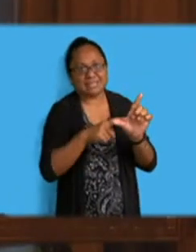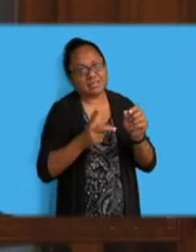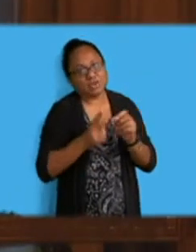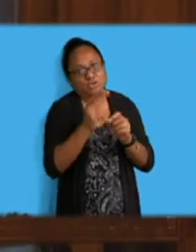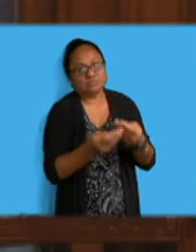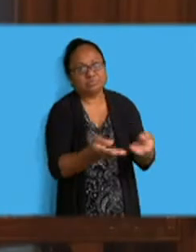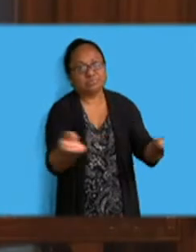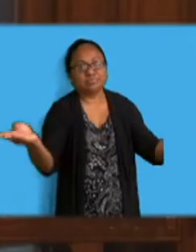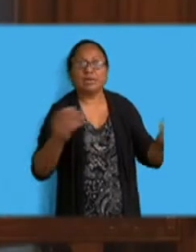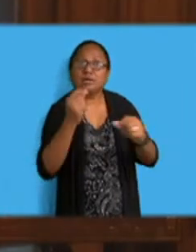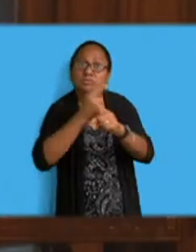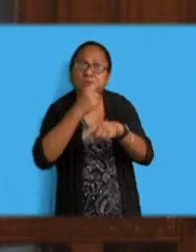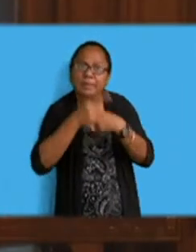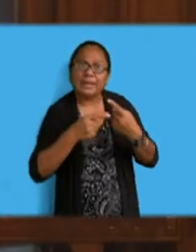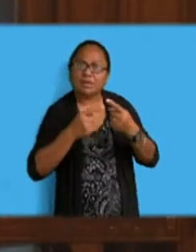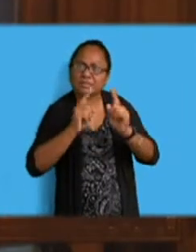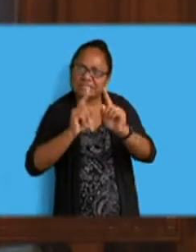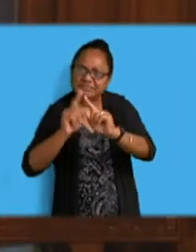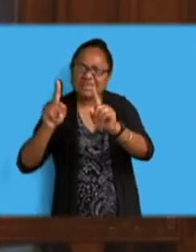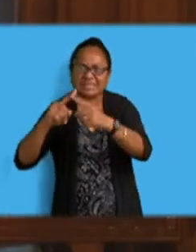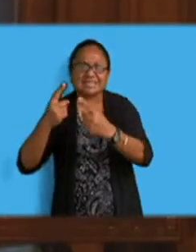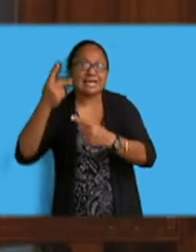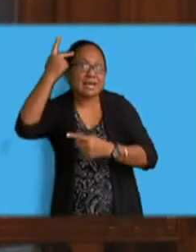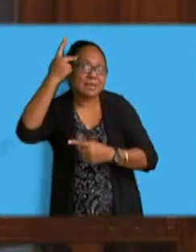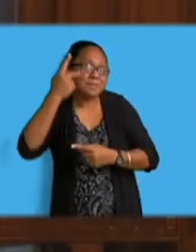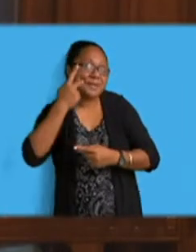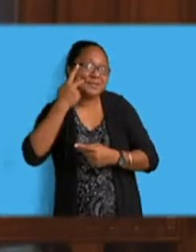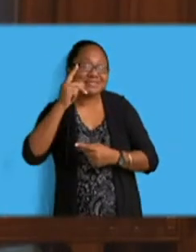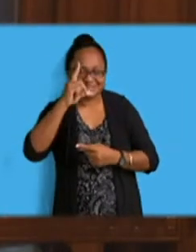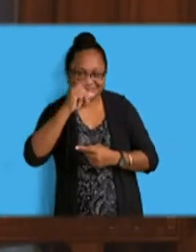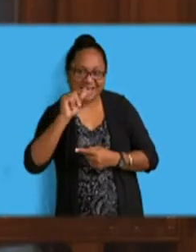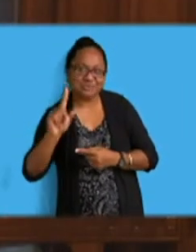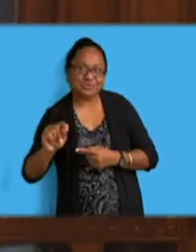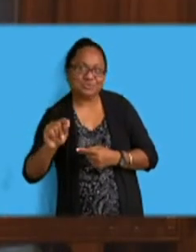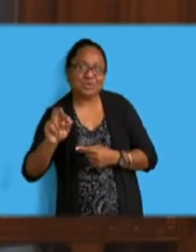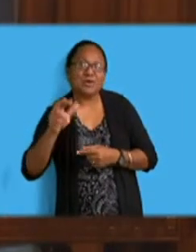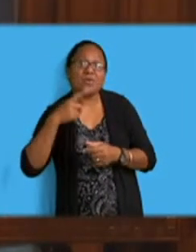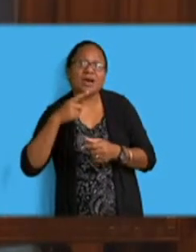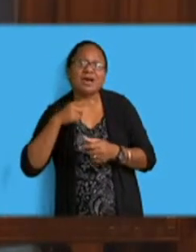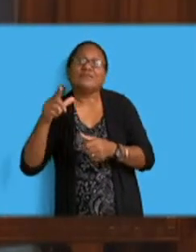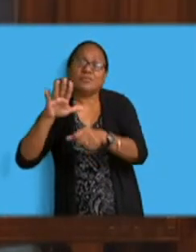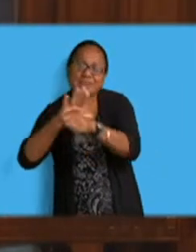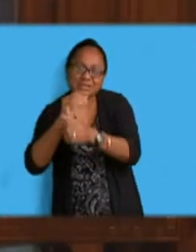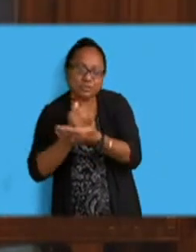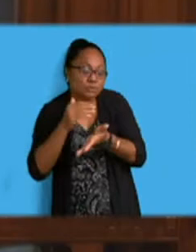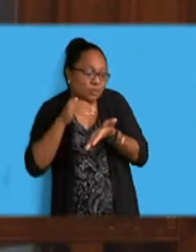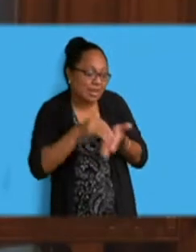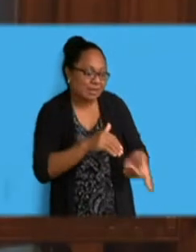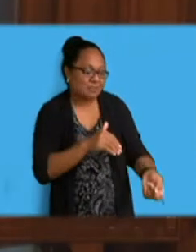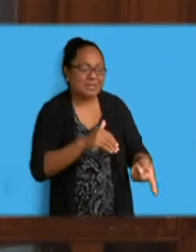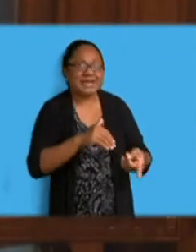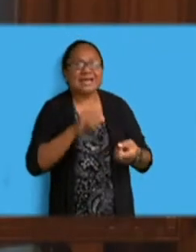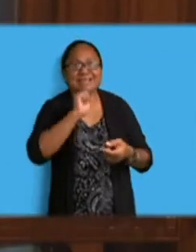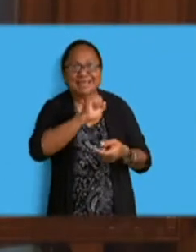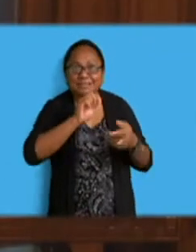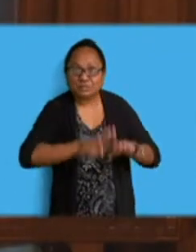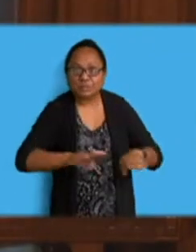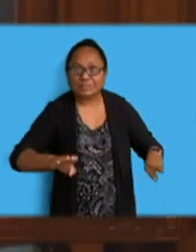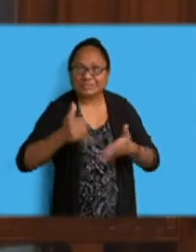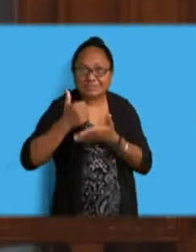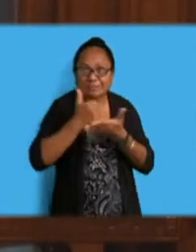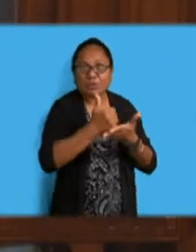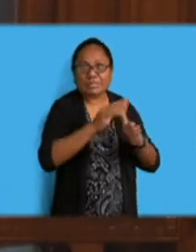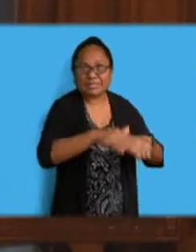the various things that parents should do to ensure that they take ownership of the child's education, growth and development. We